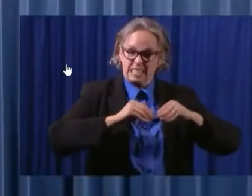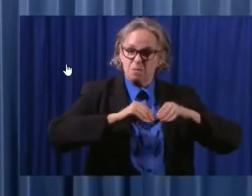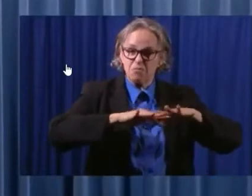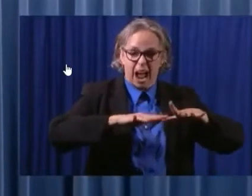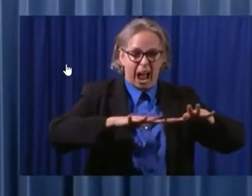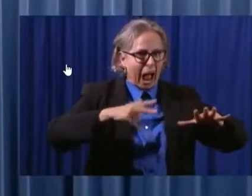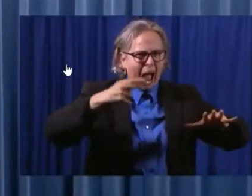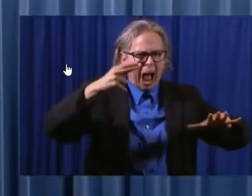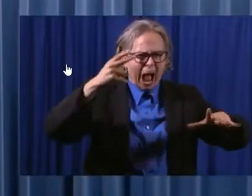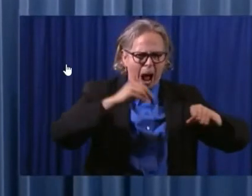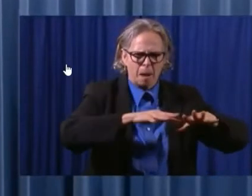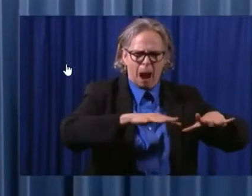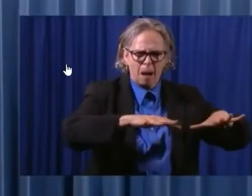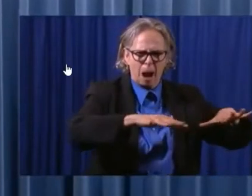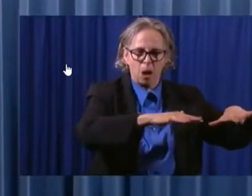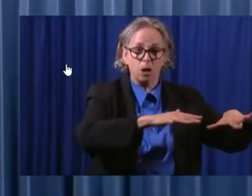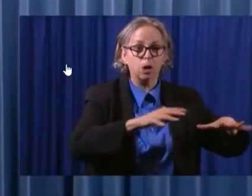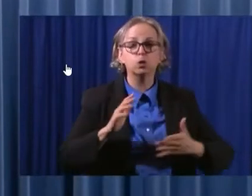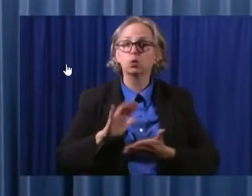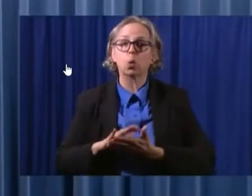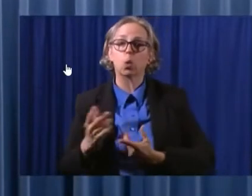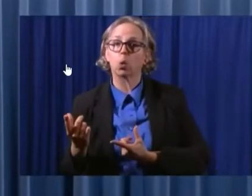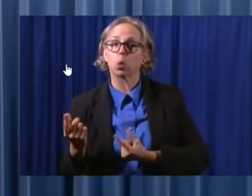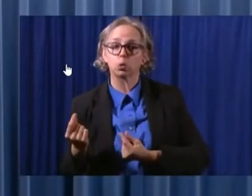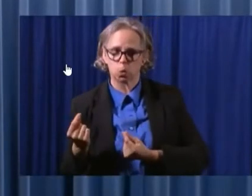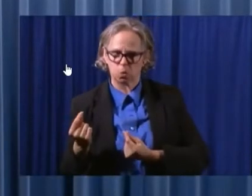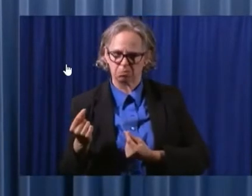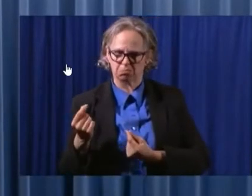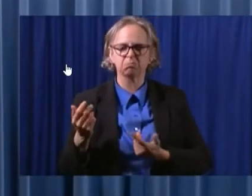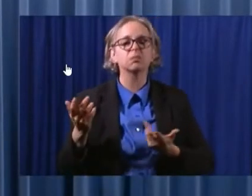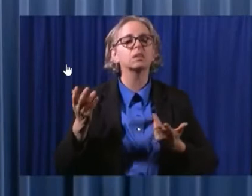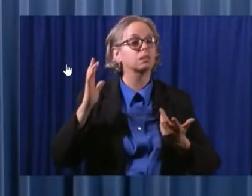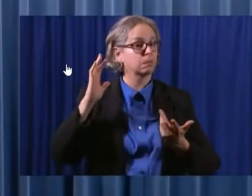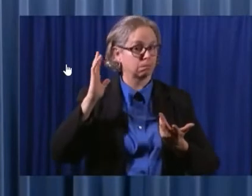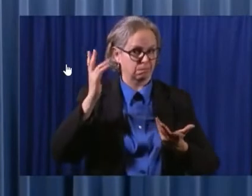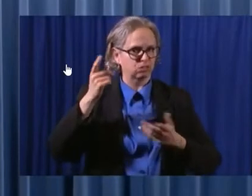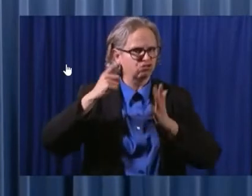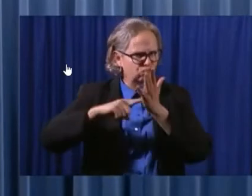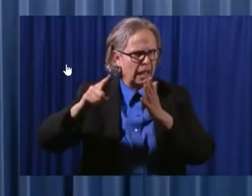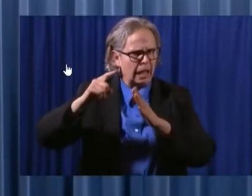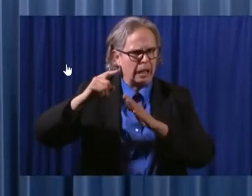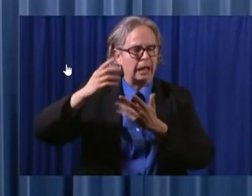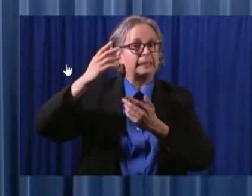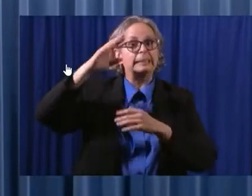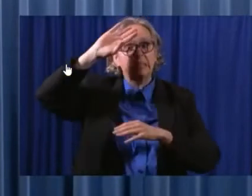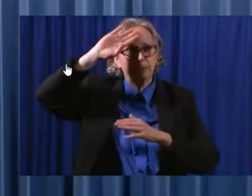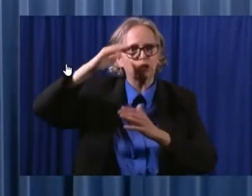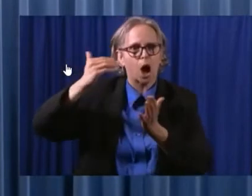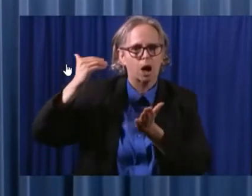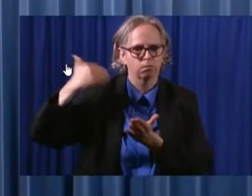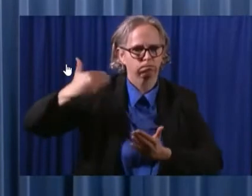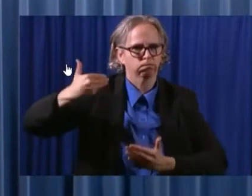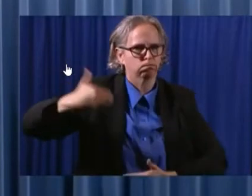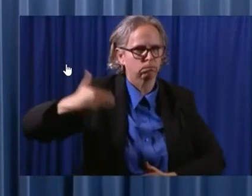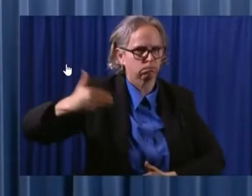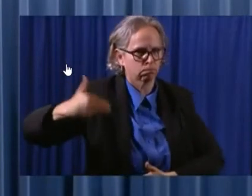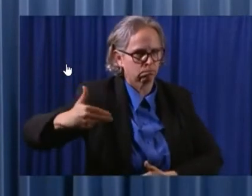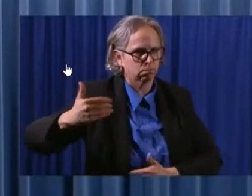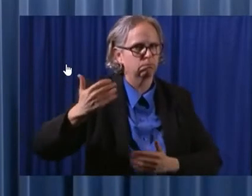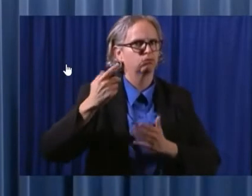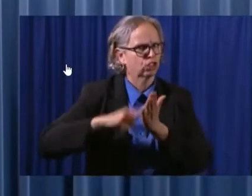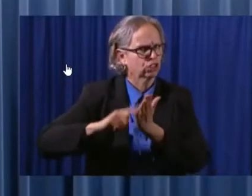and staff as they enter the school building, for example. School administrators must send home students and staff if